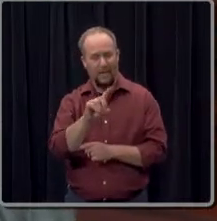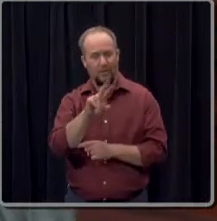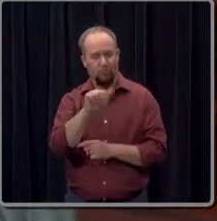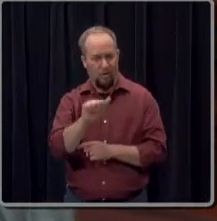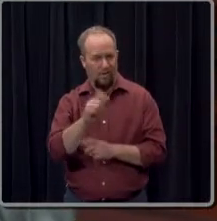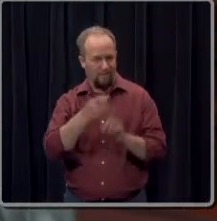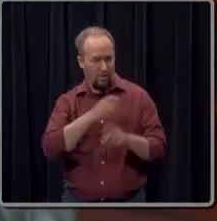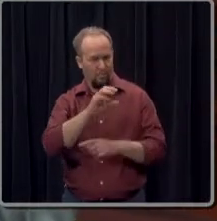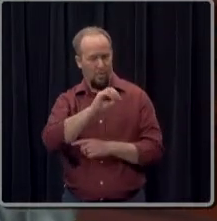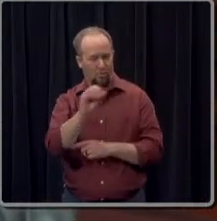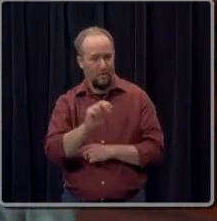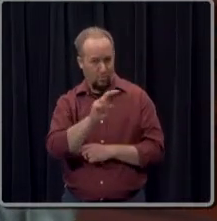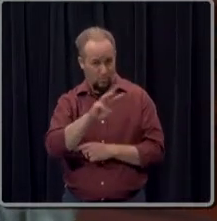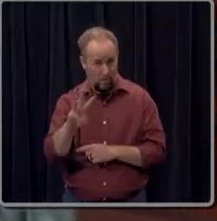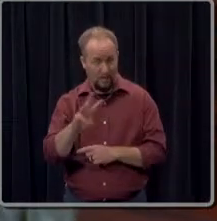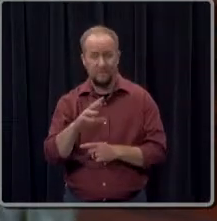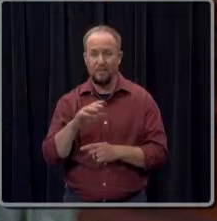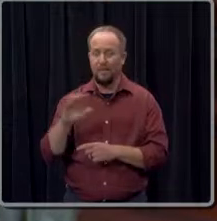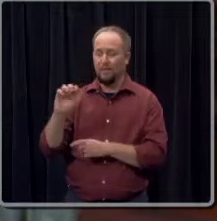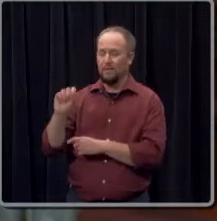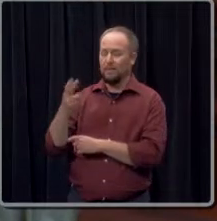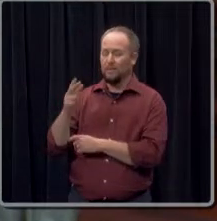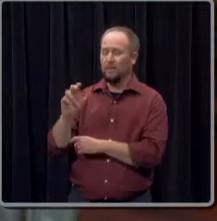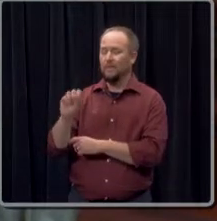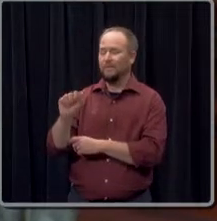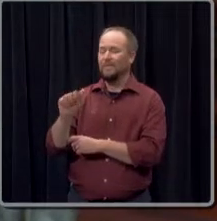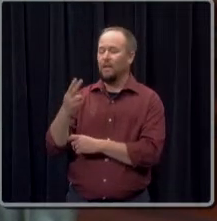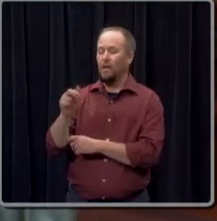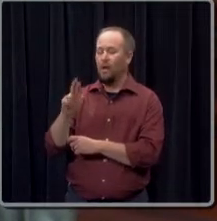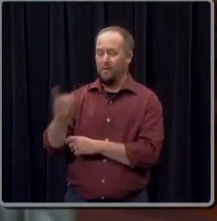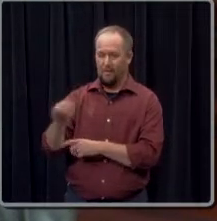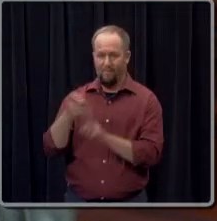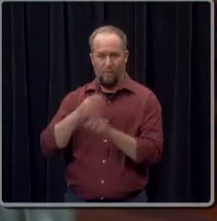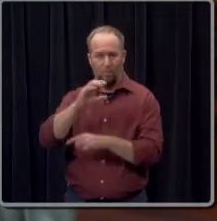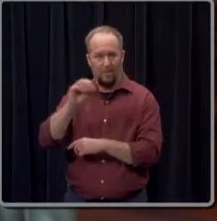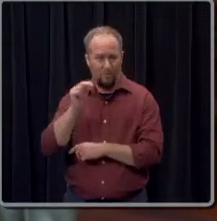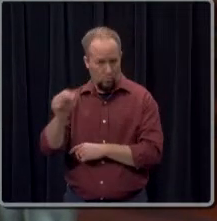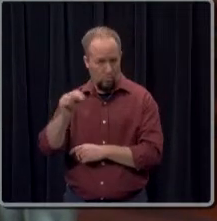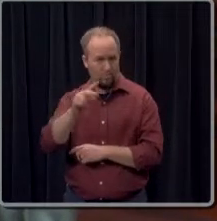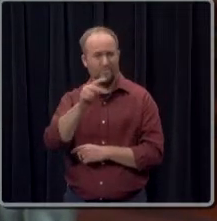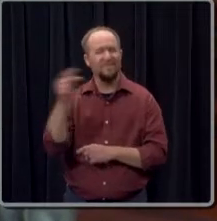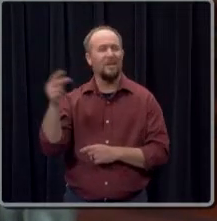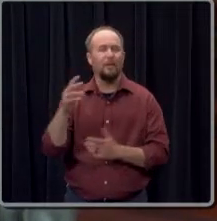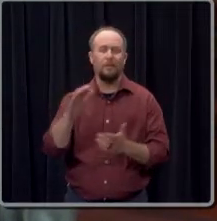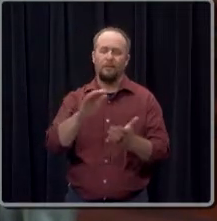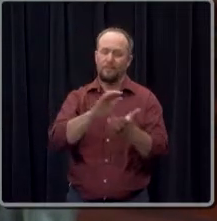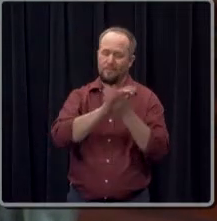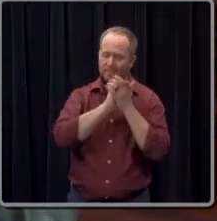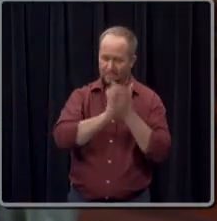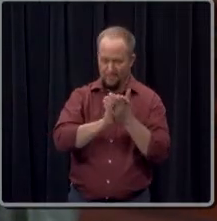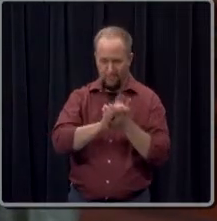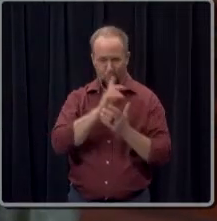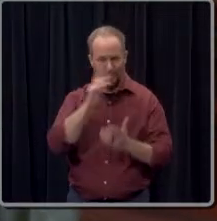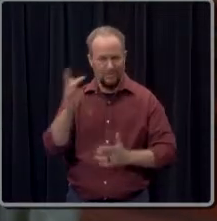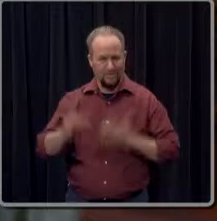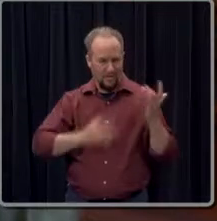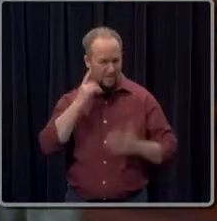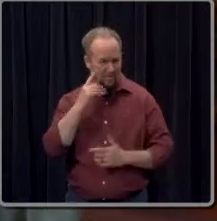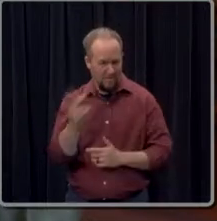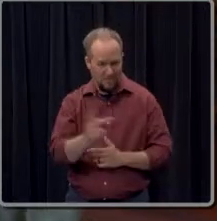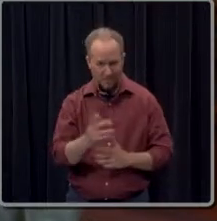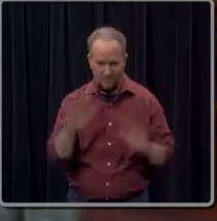placed 5th, and Sahari from Olathe North, who placed 2nd. Congratulations. We are so excited for you